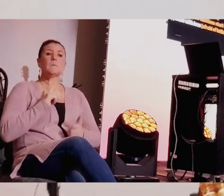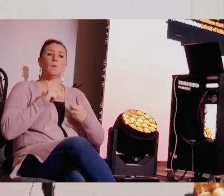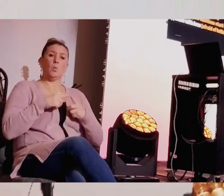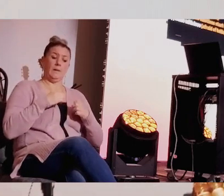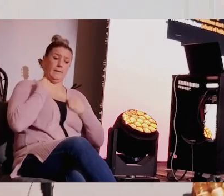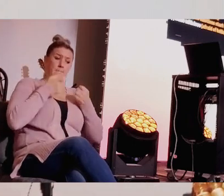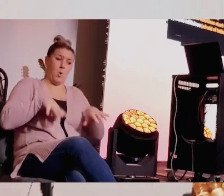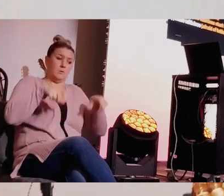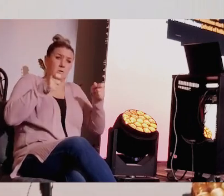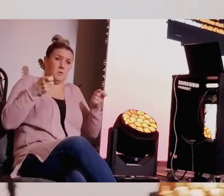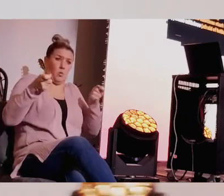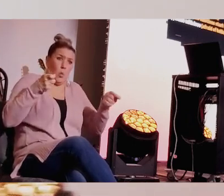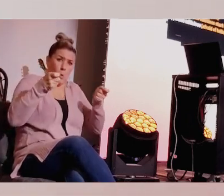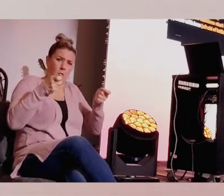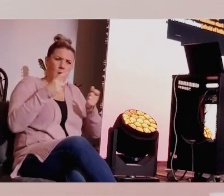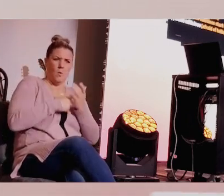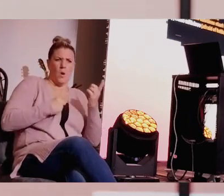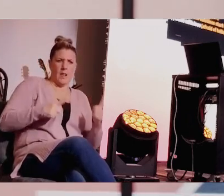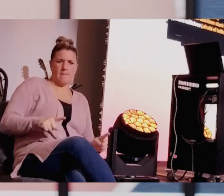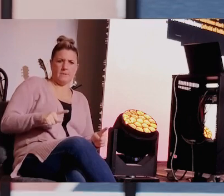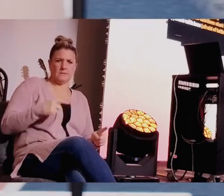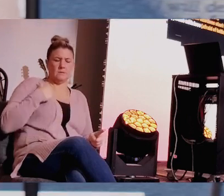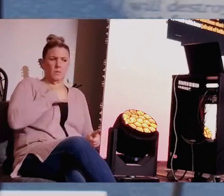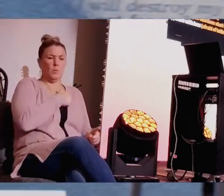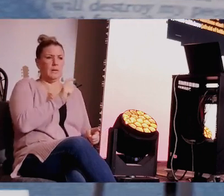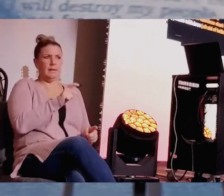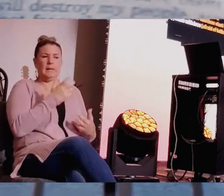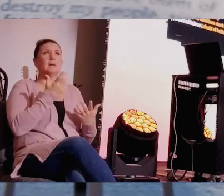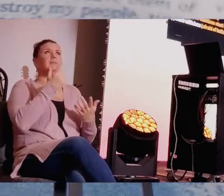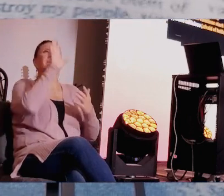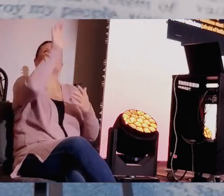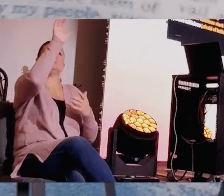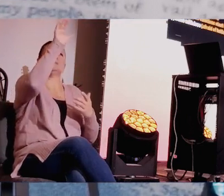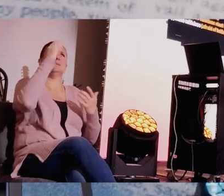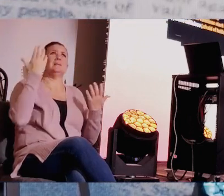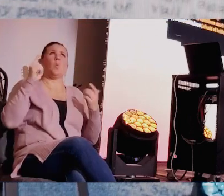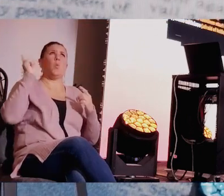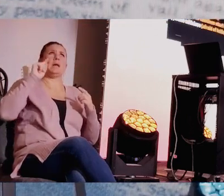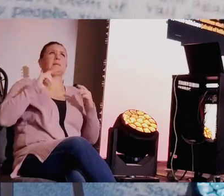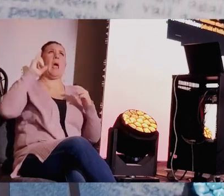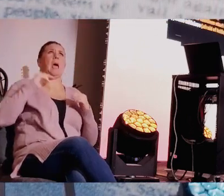when they start to rule that way, then what happens? We need this. We need to say, Lord, what is the imbalance here?